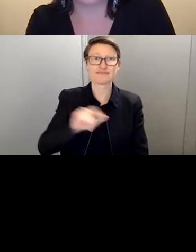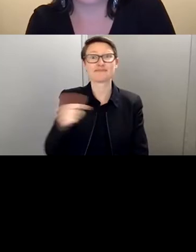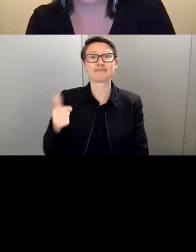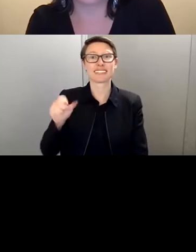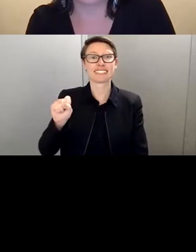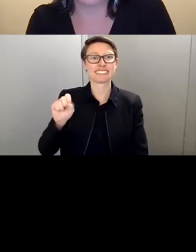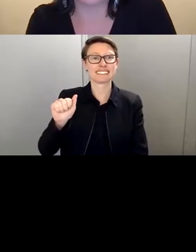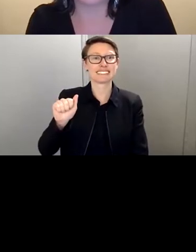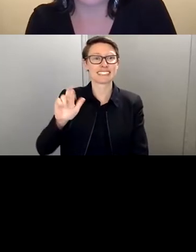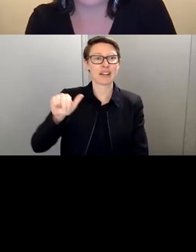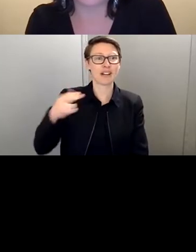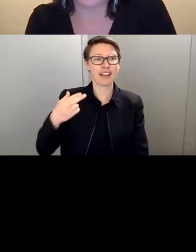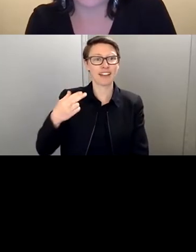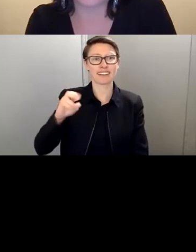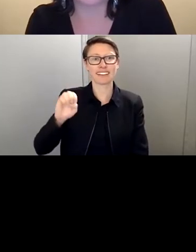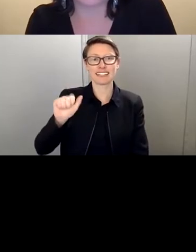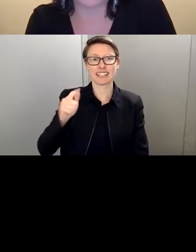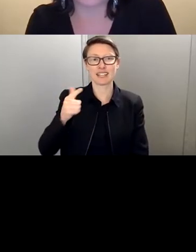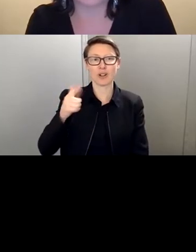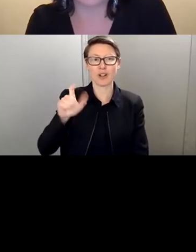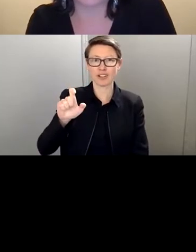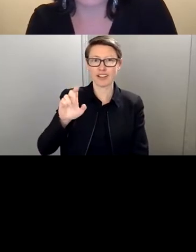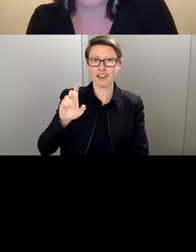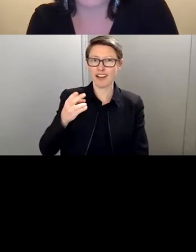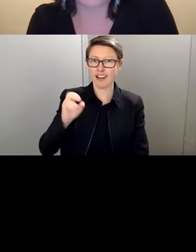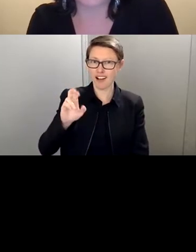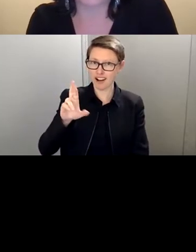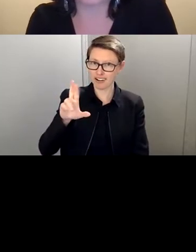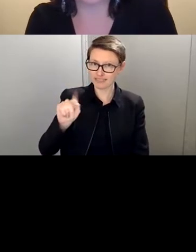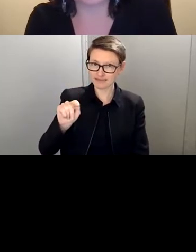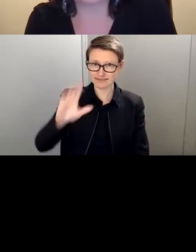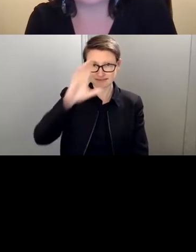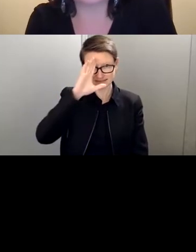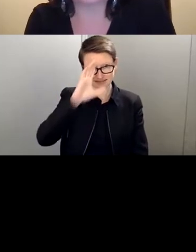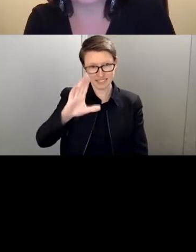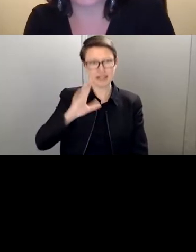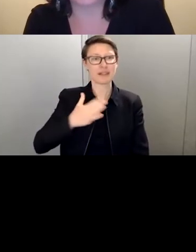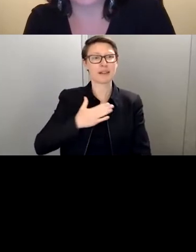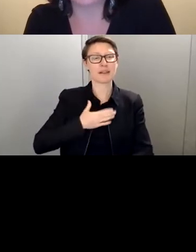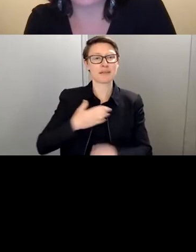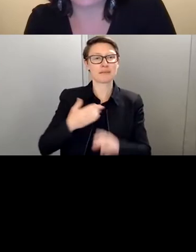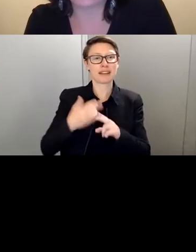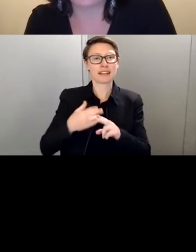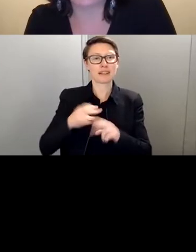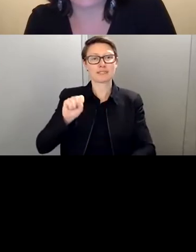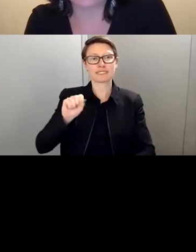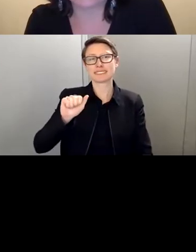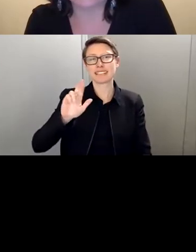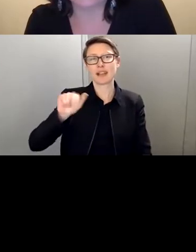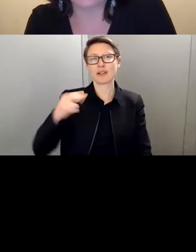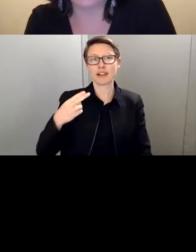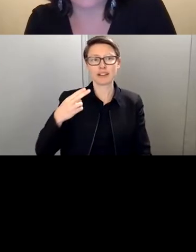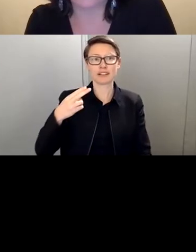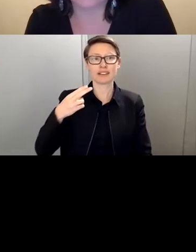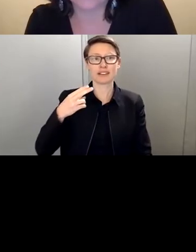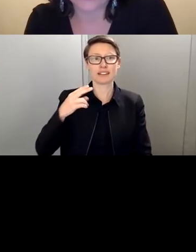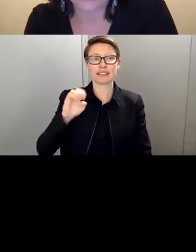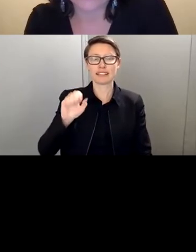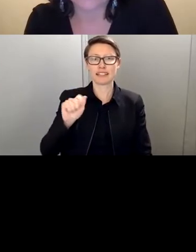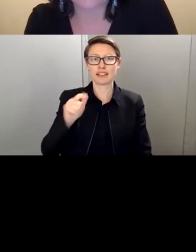Eaglehart. Hi, everybody. I'm Betty Washde. My name is Sarah Eaglehart. I'm Ogallala